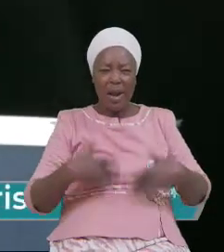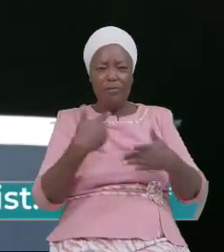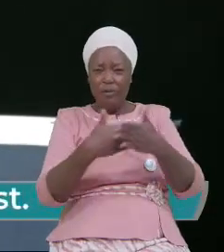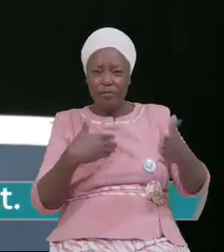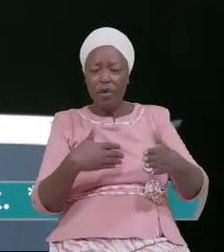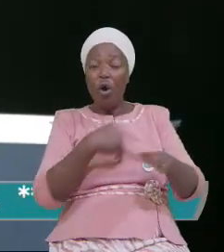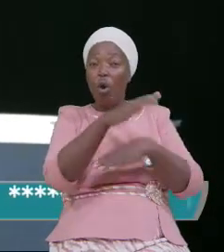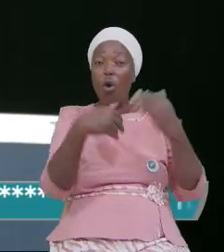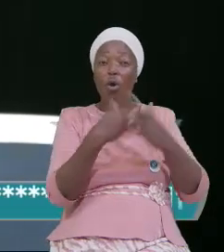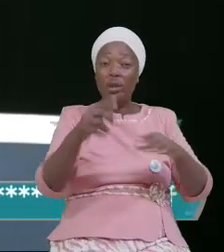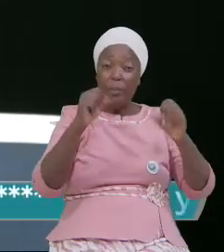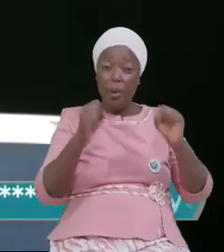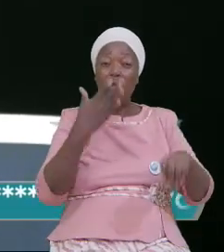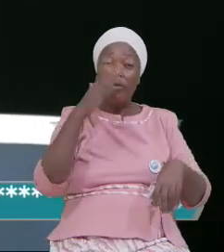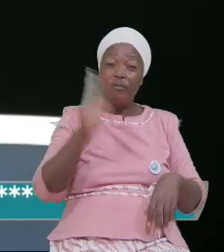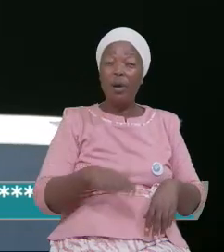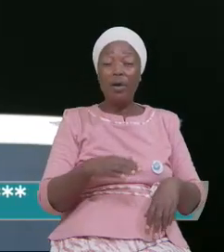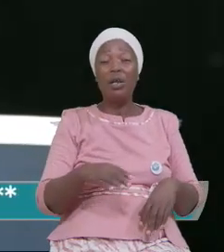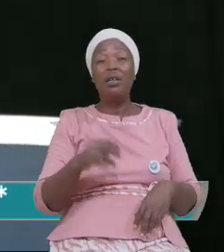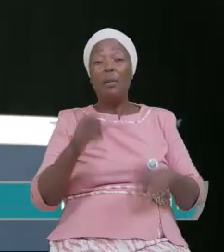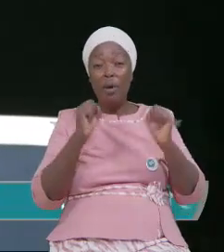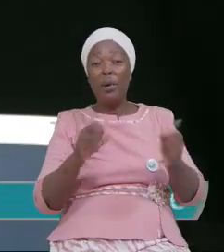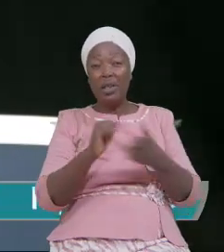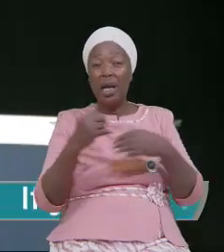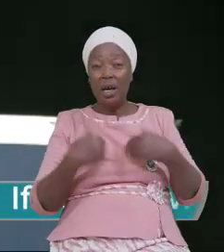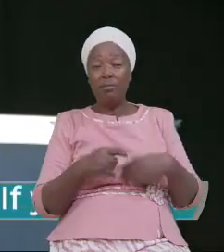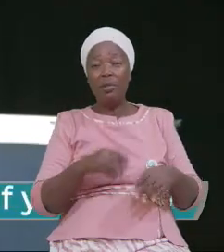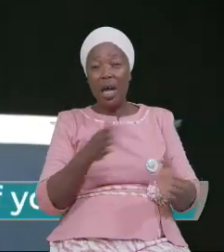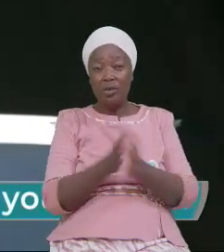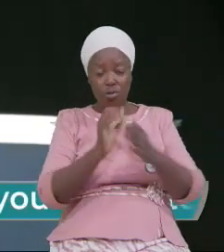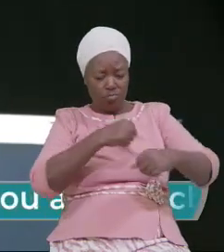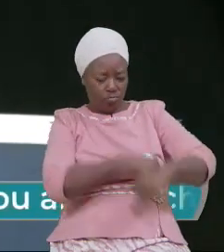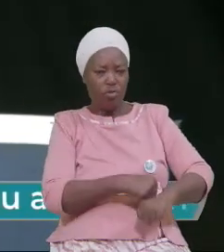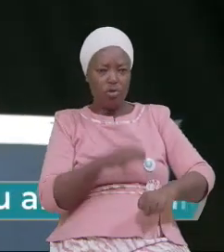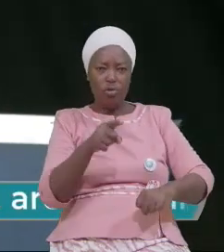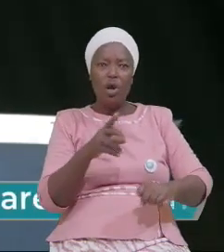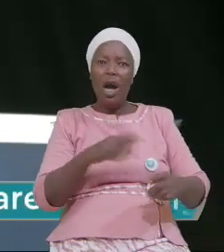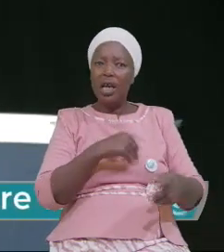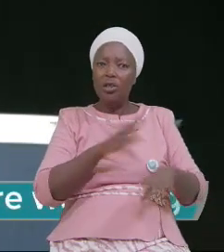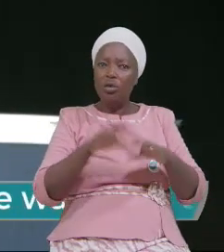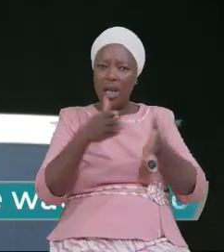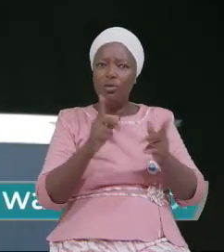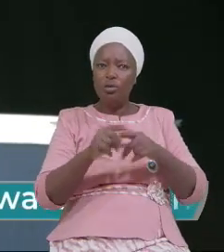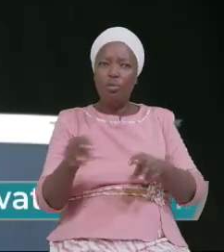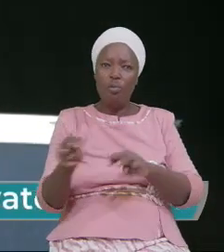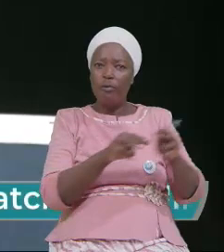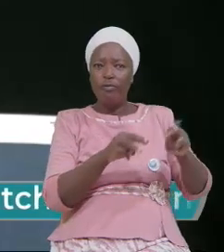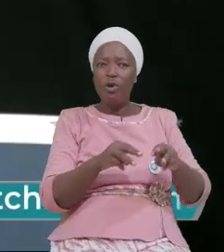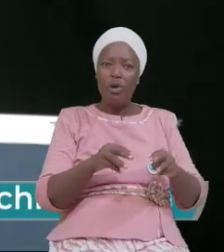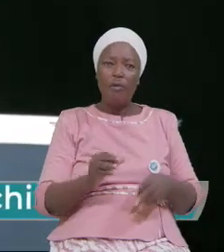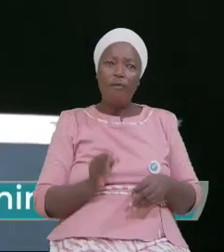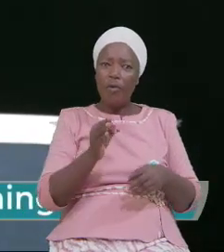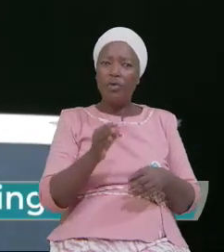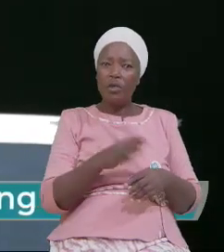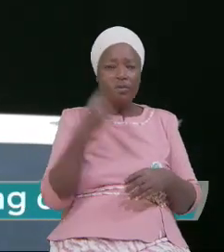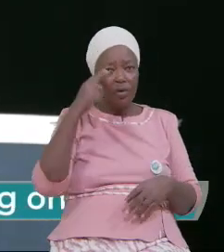the power that have been detailed against your joy, your moving forward, your victory. Tomorrow, as we come for